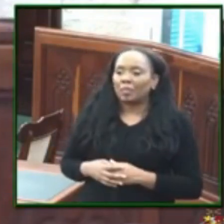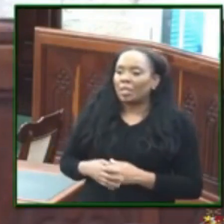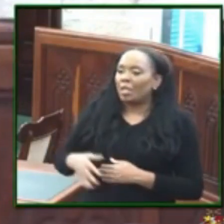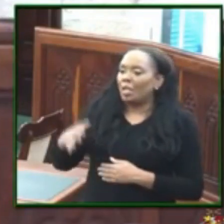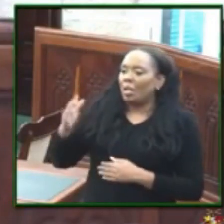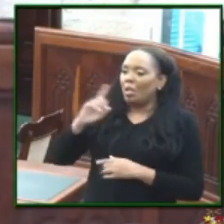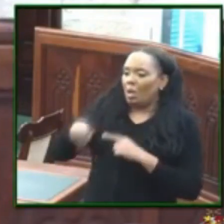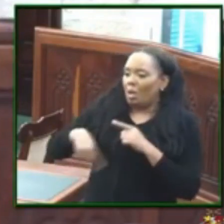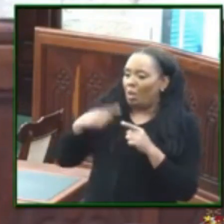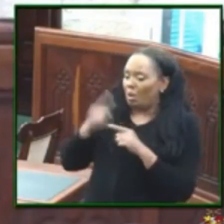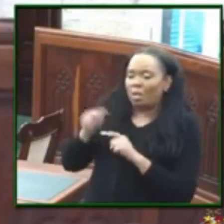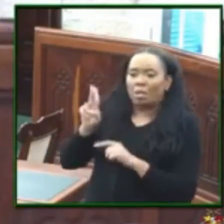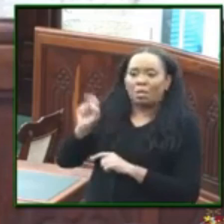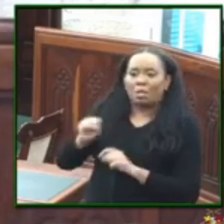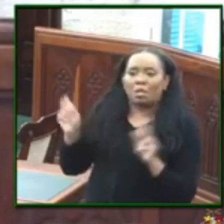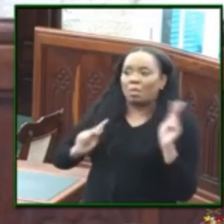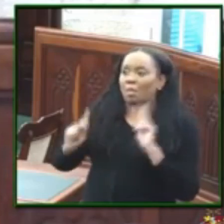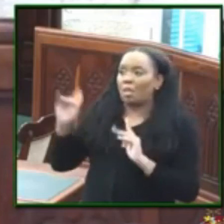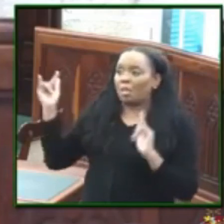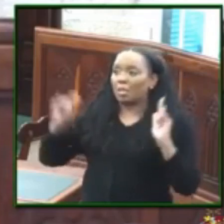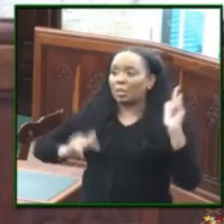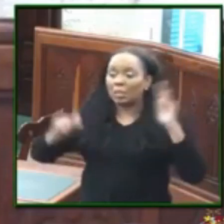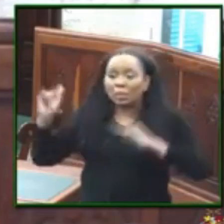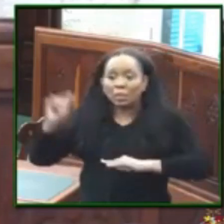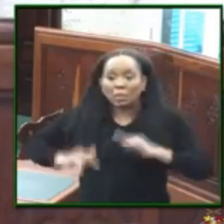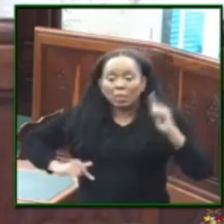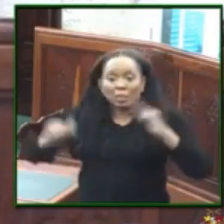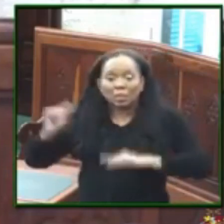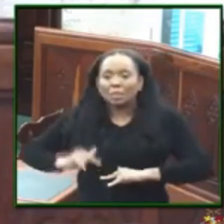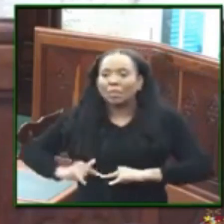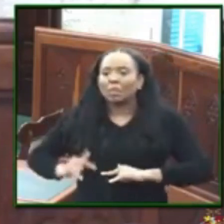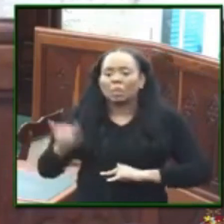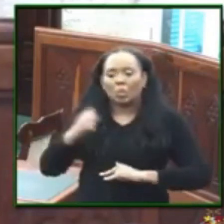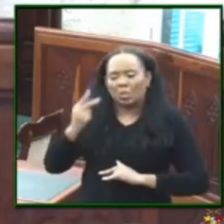proportional to the numbers.